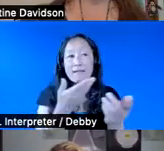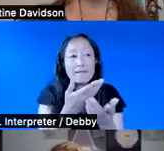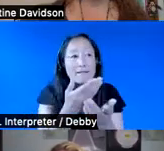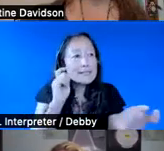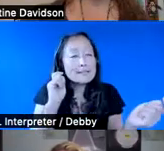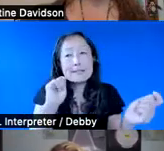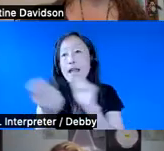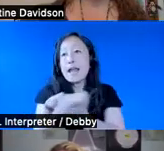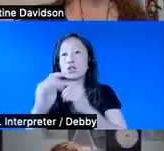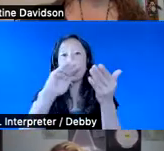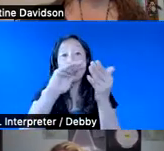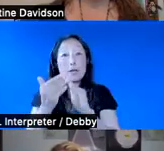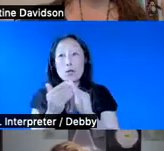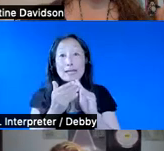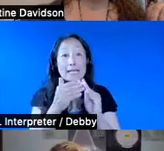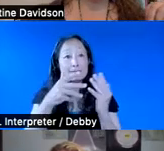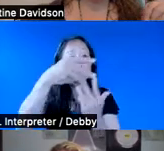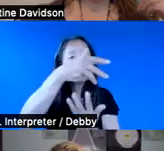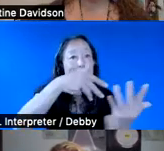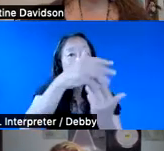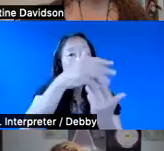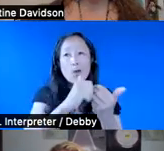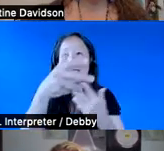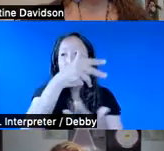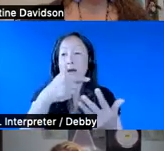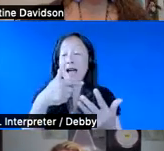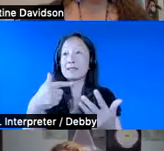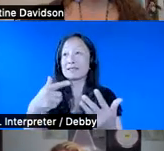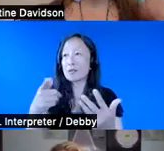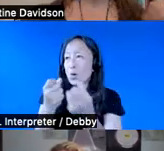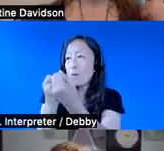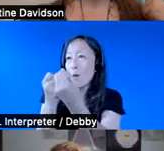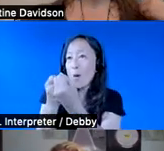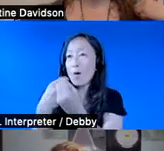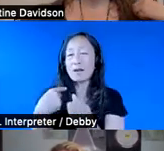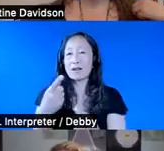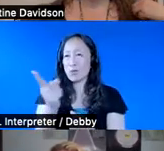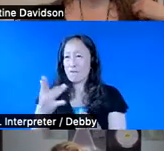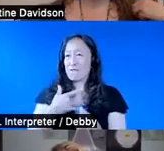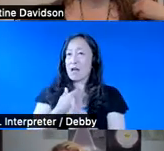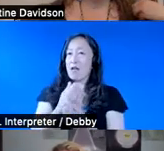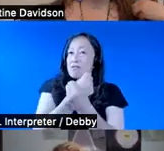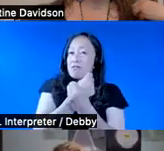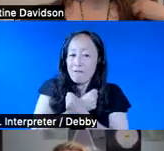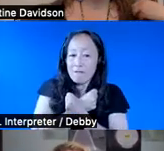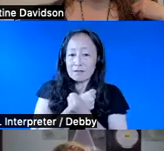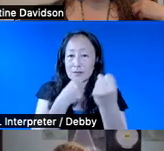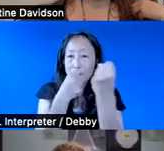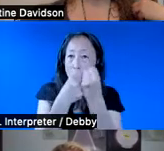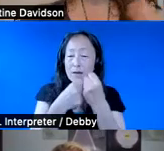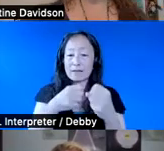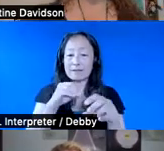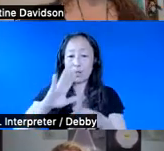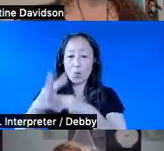safe and loved in our communities, in our families, in the world. And that's kind of what we're going to be talking about.